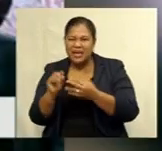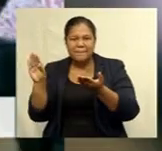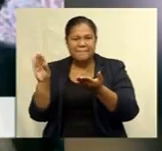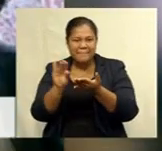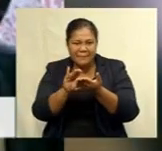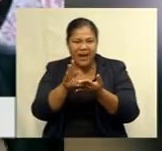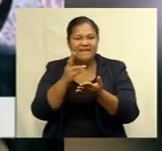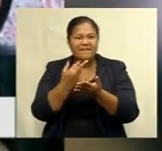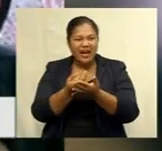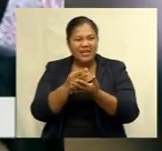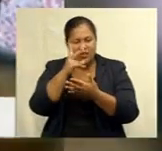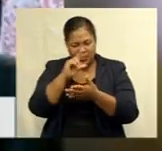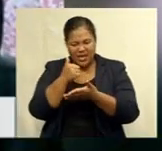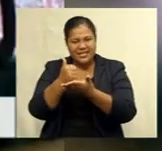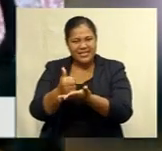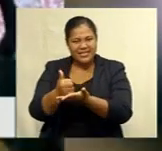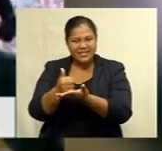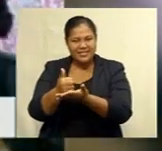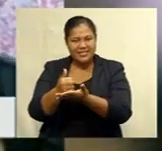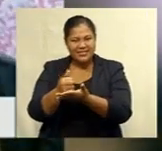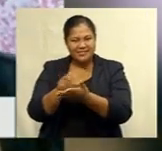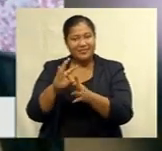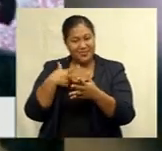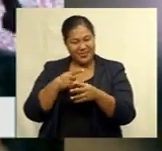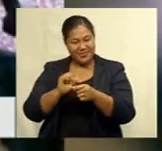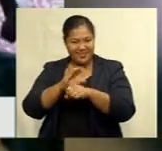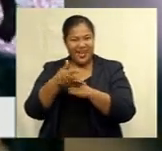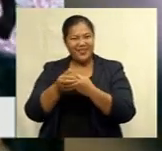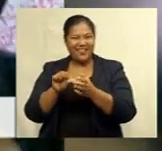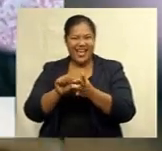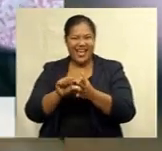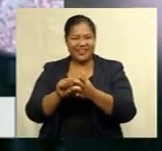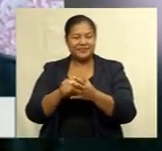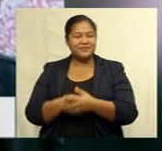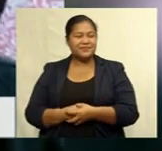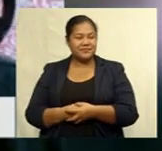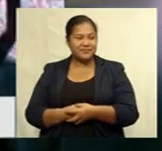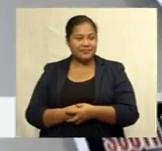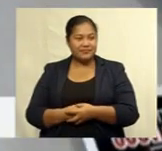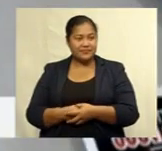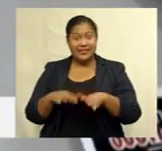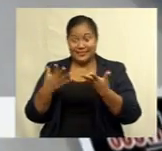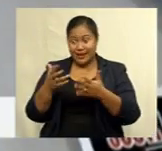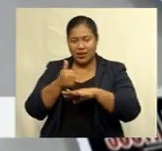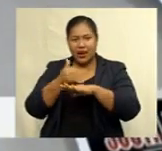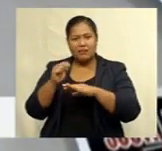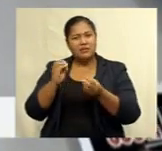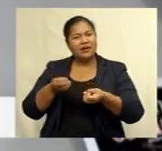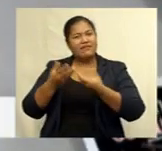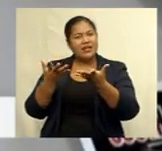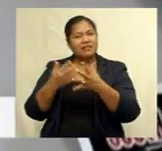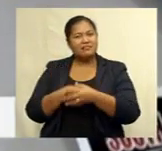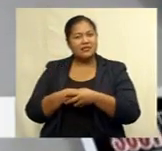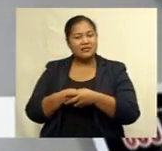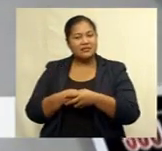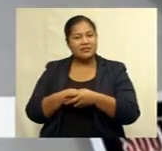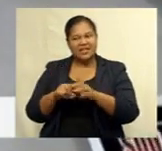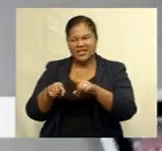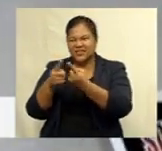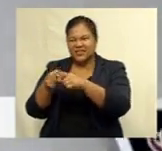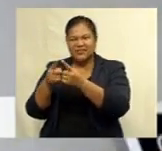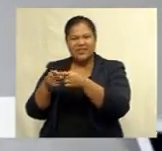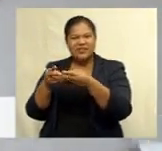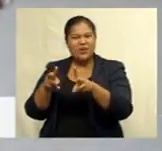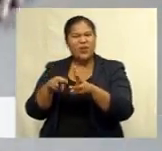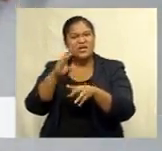assist with the current situation? And we've been told that government has made available various avenues for